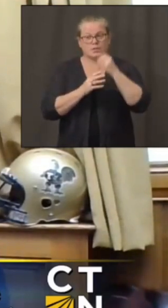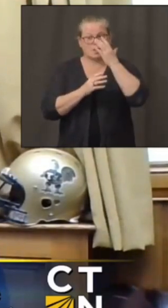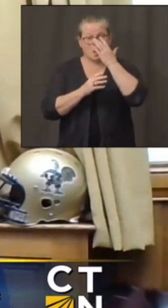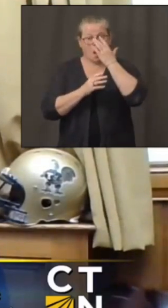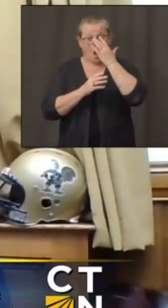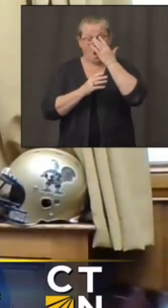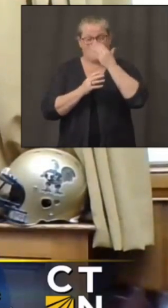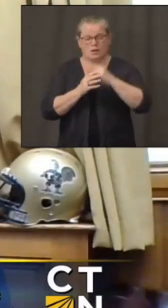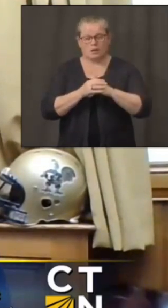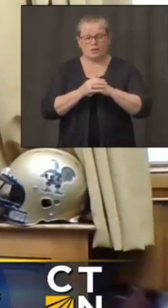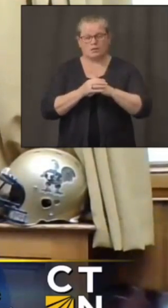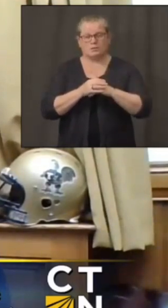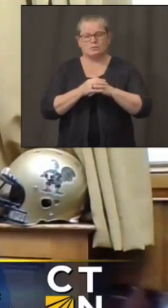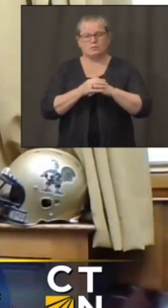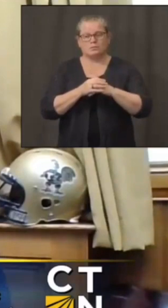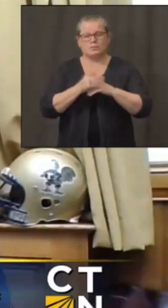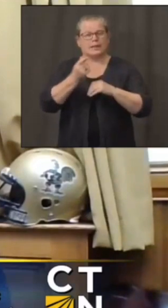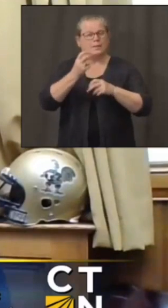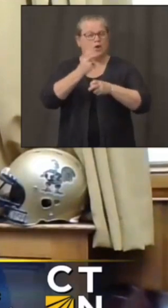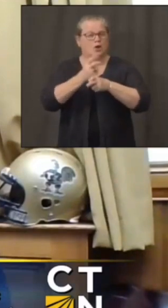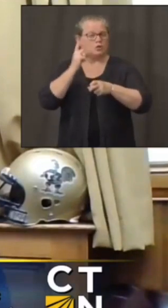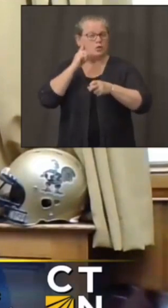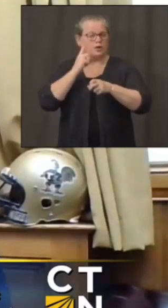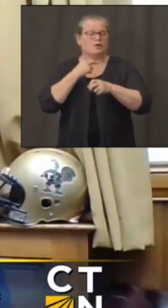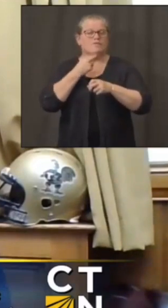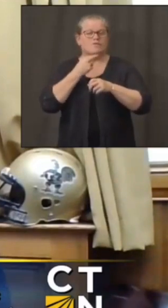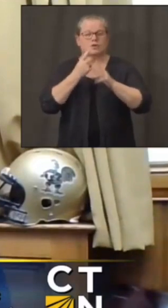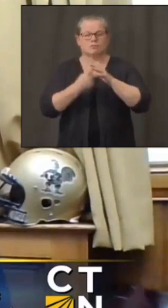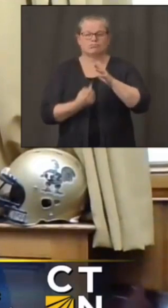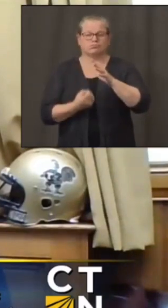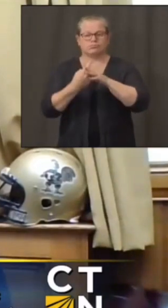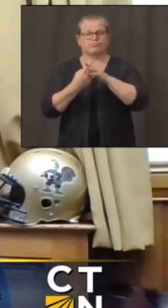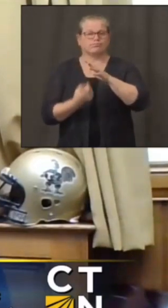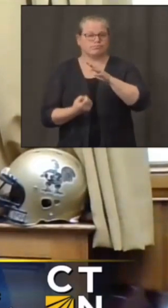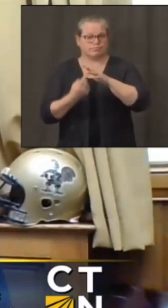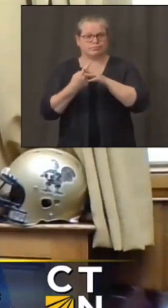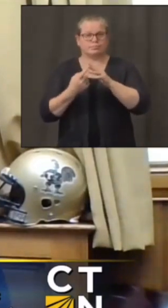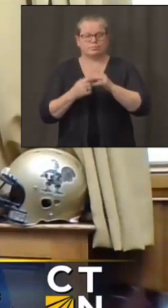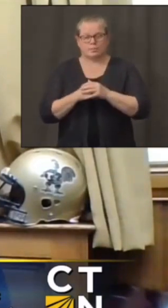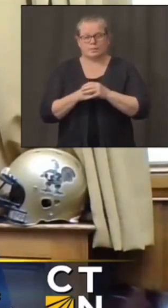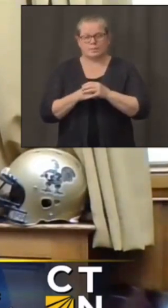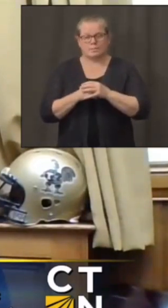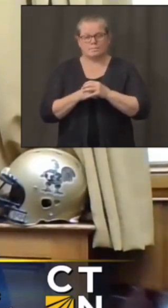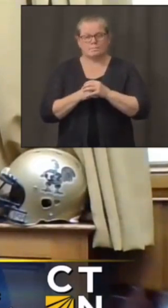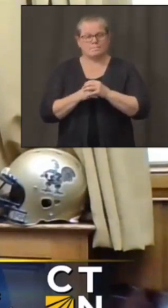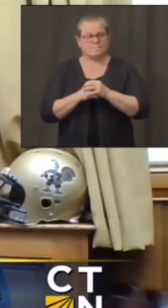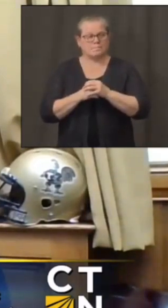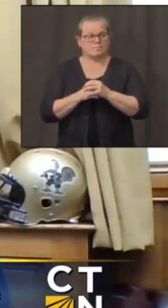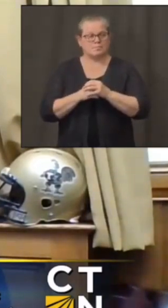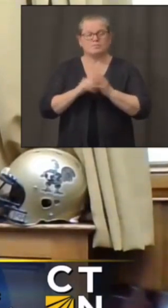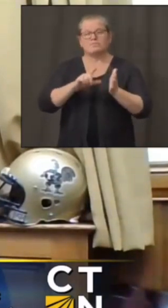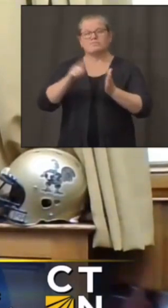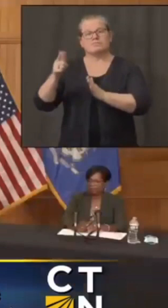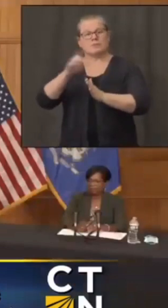well, they're staying strong on their recommendation. Go ahead, Deirdre.